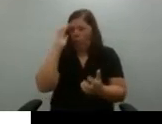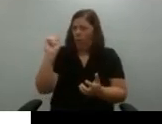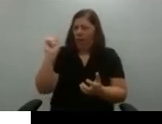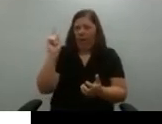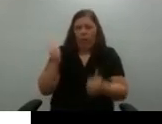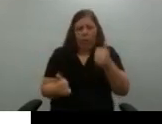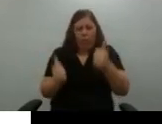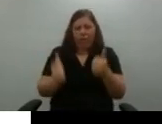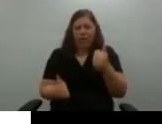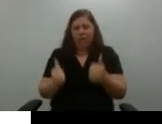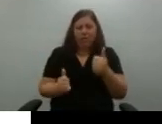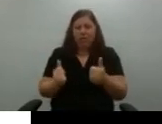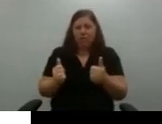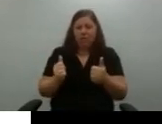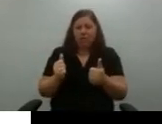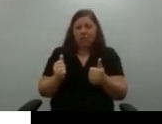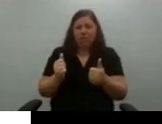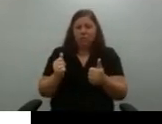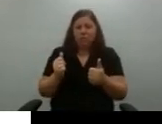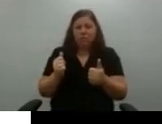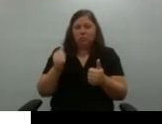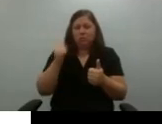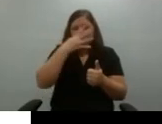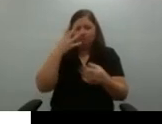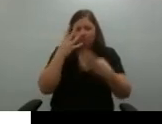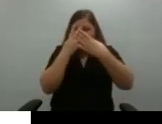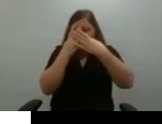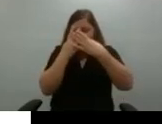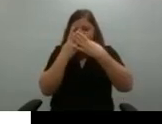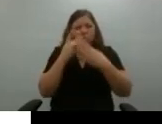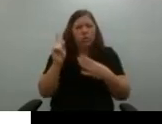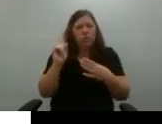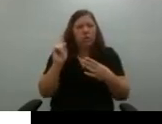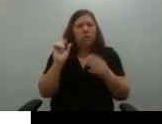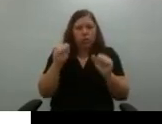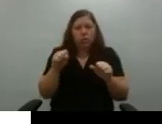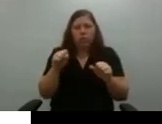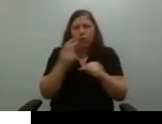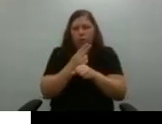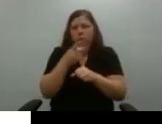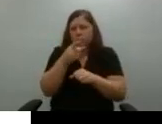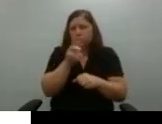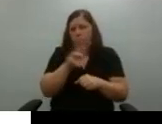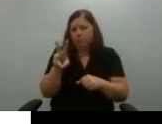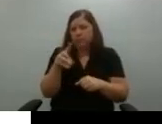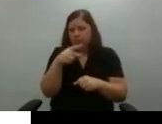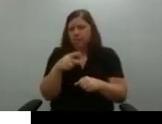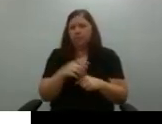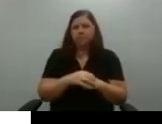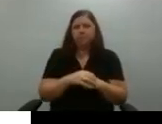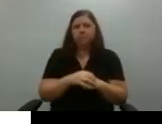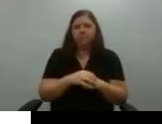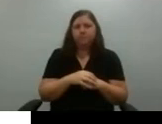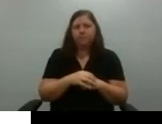been detained by using the online Detention Locator. You can go to the website that is on this